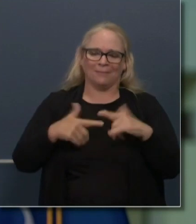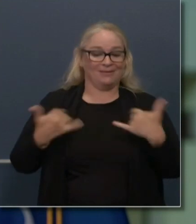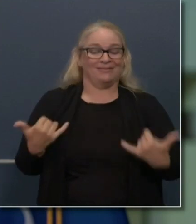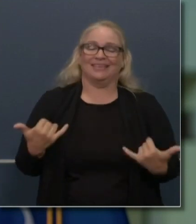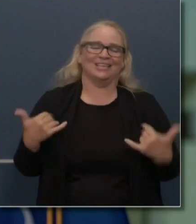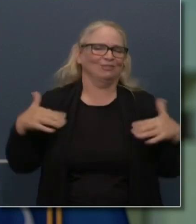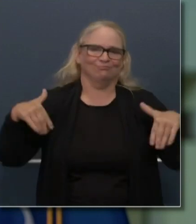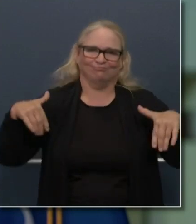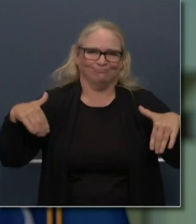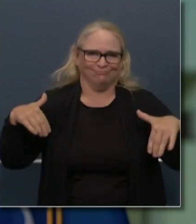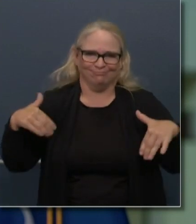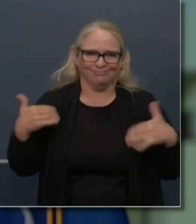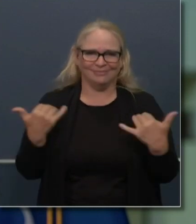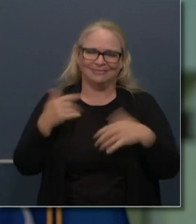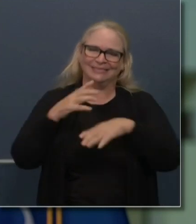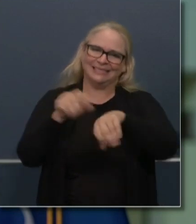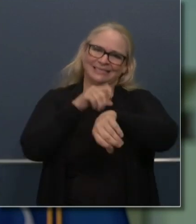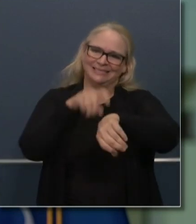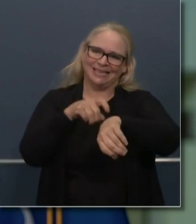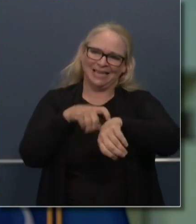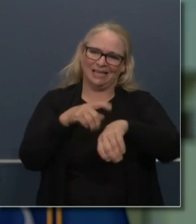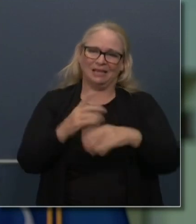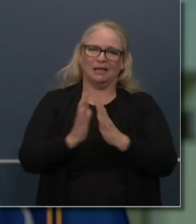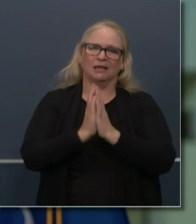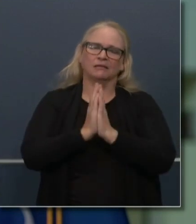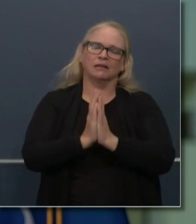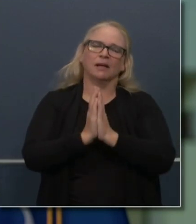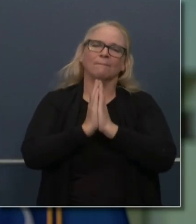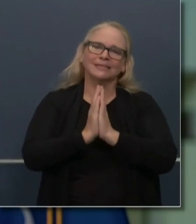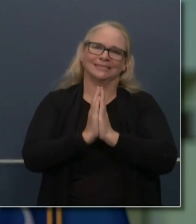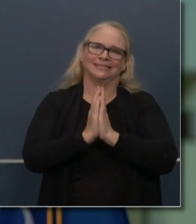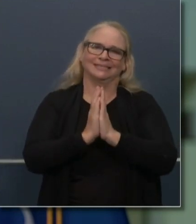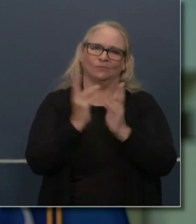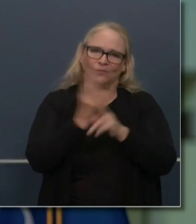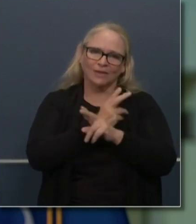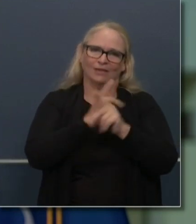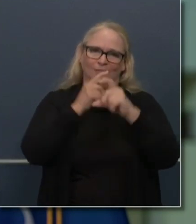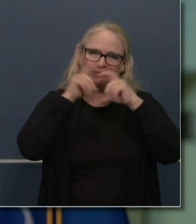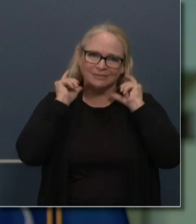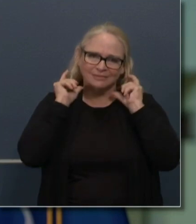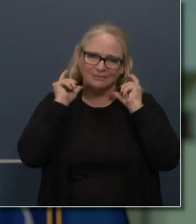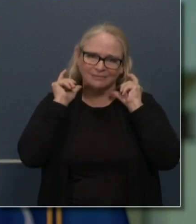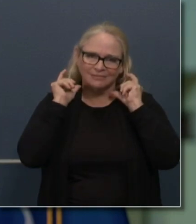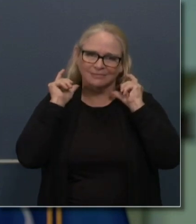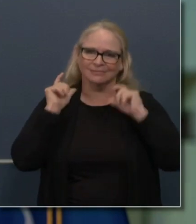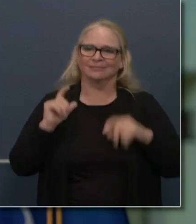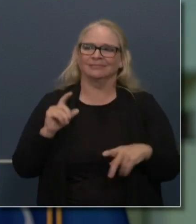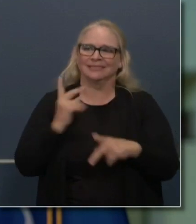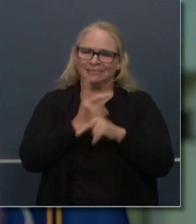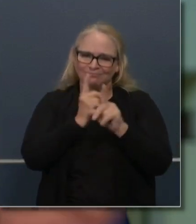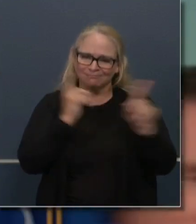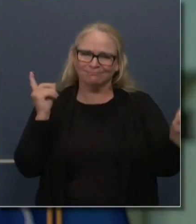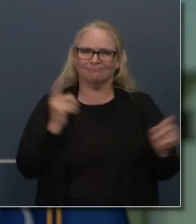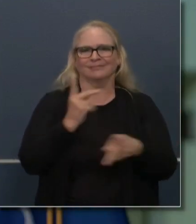I can't press upon you more. Please, please, please wear these face coverings. Take care, everybody.